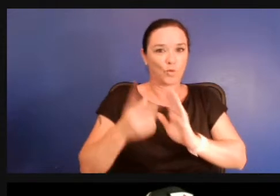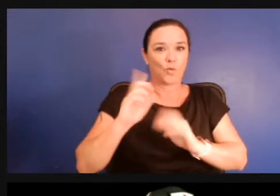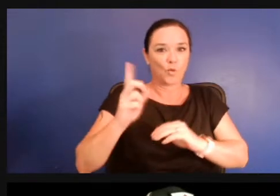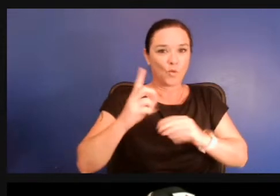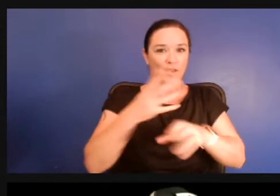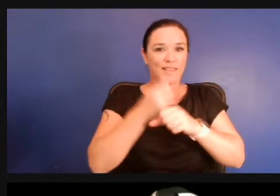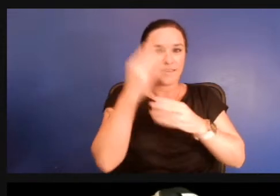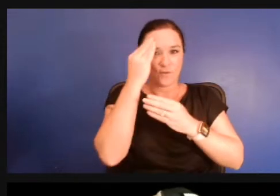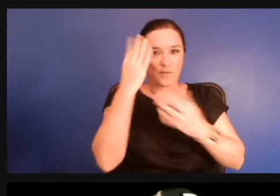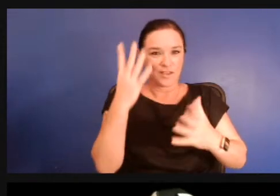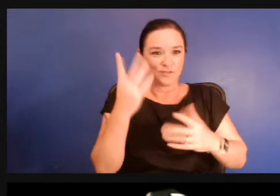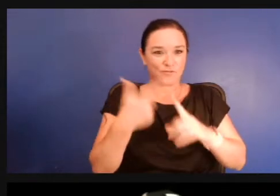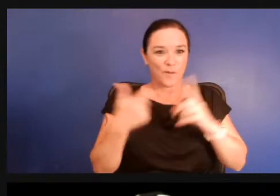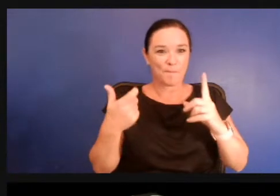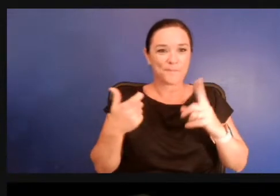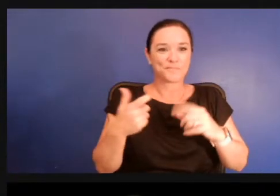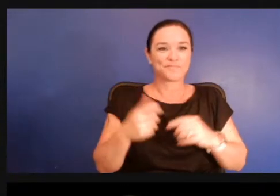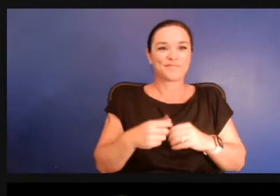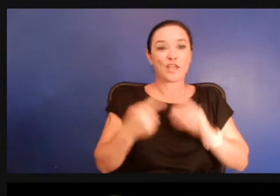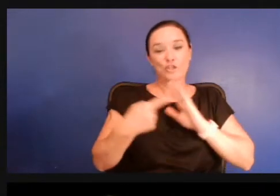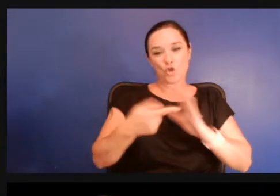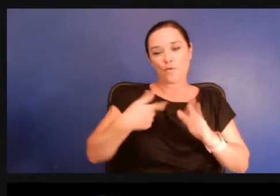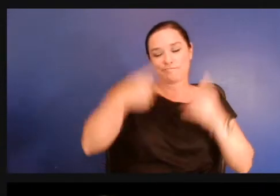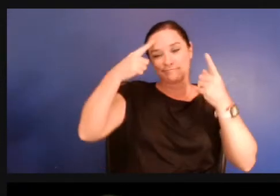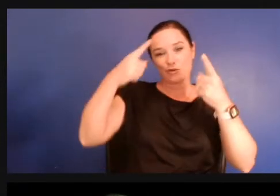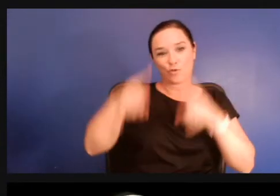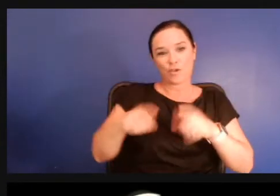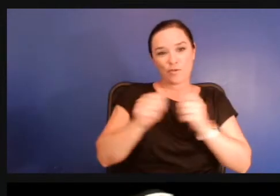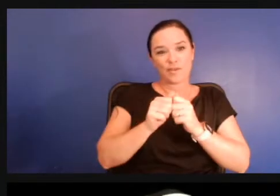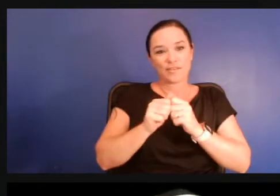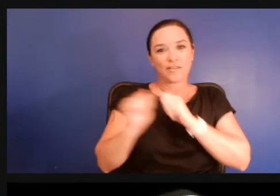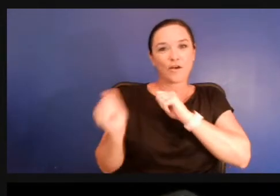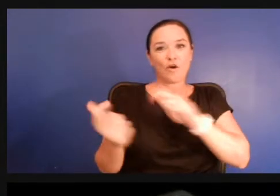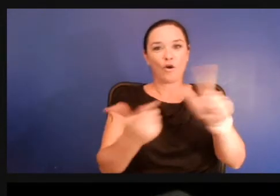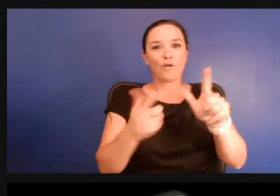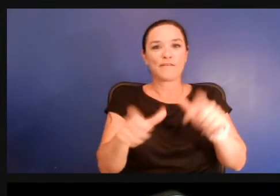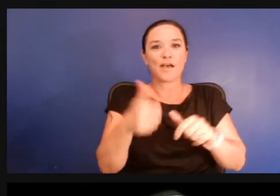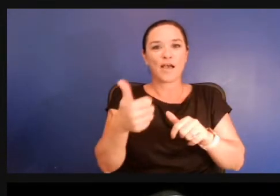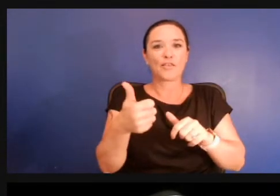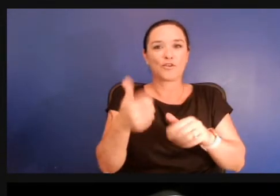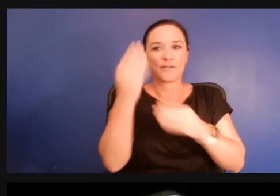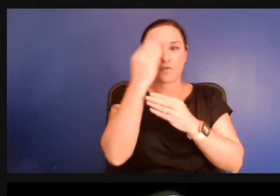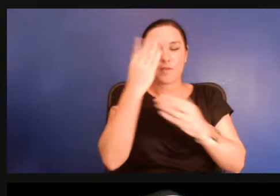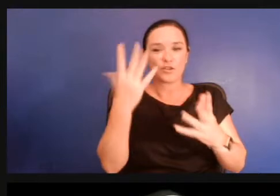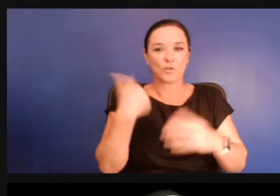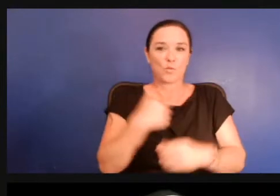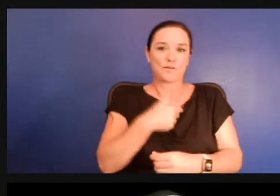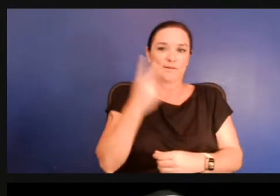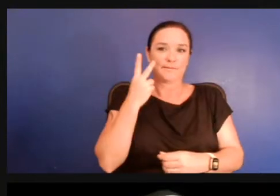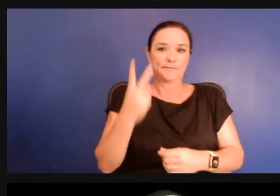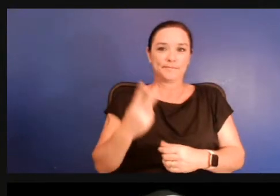show that I'm in agreement with all the other information coming out here as well.